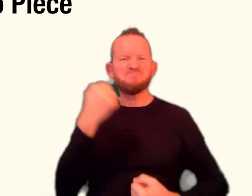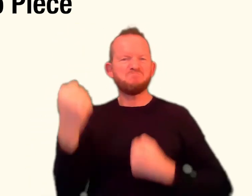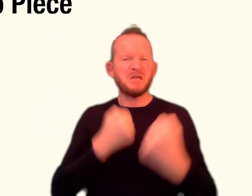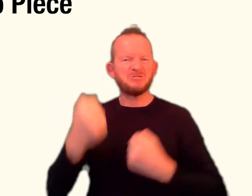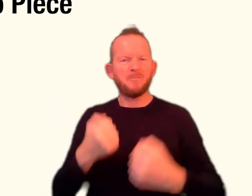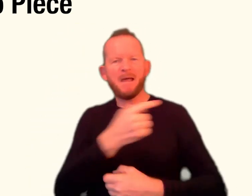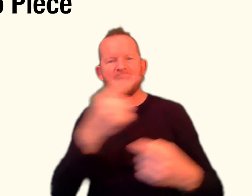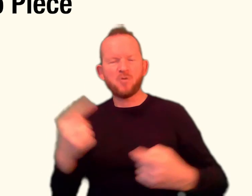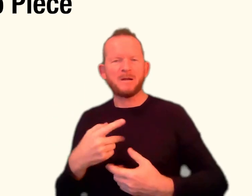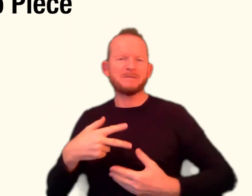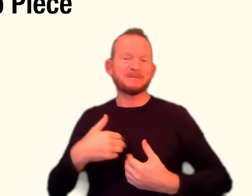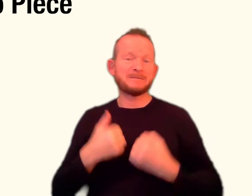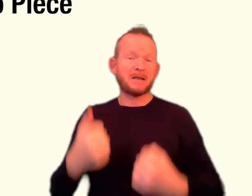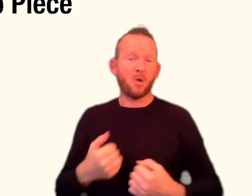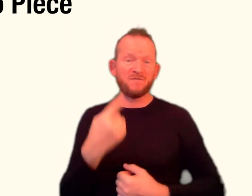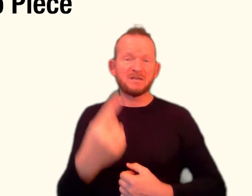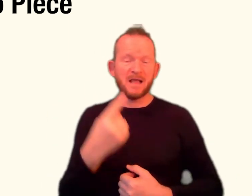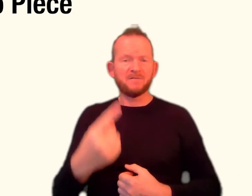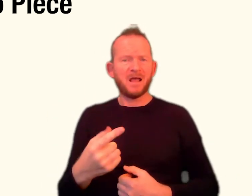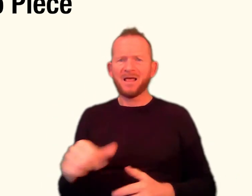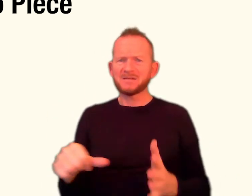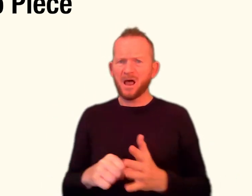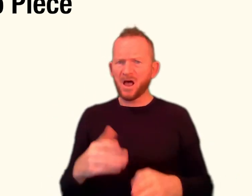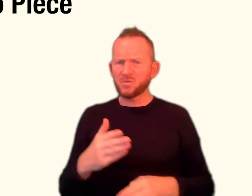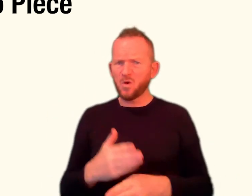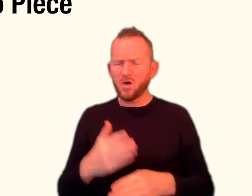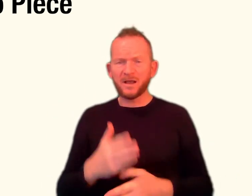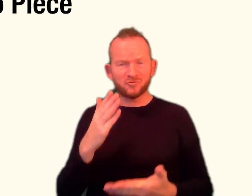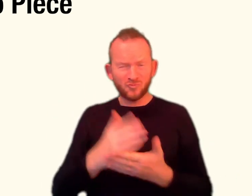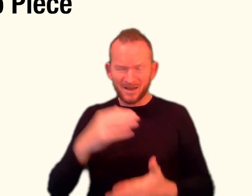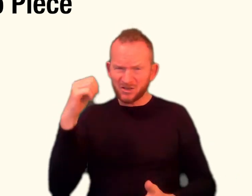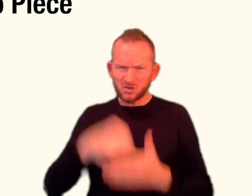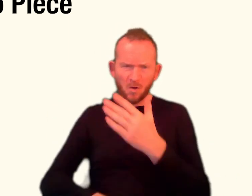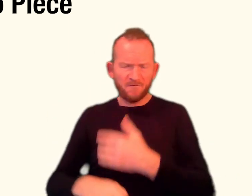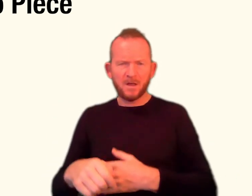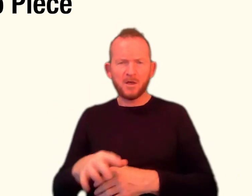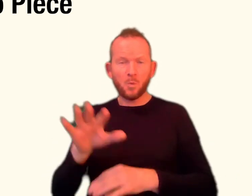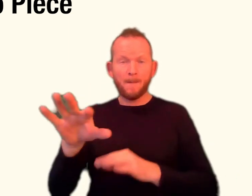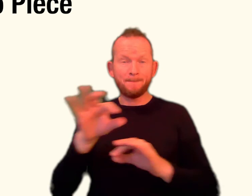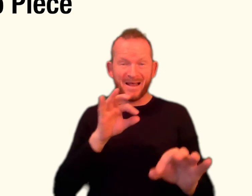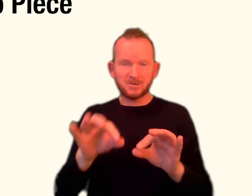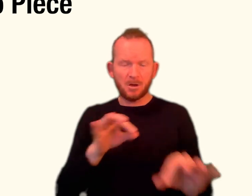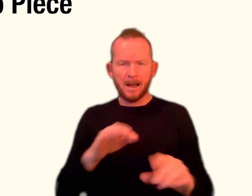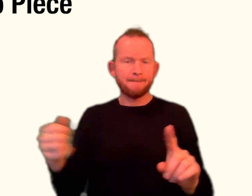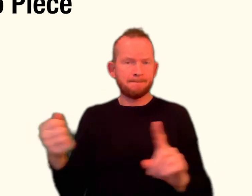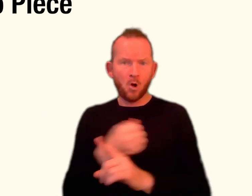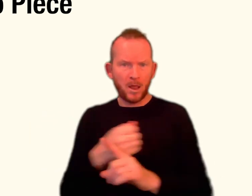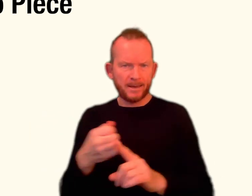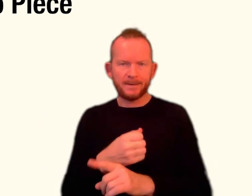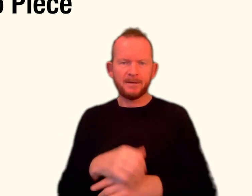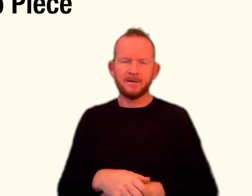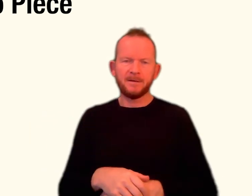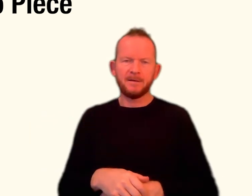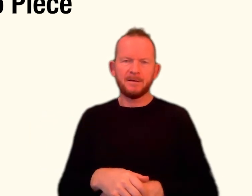up for yourself, and that's hard work. You know, that's really tough. You got picked on and bullied,